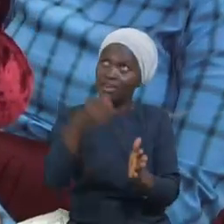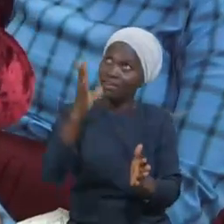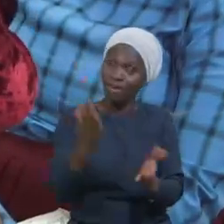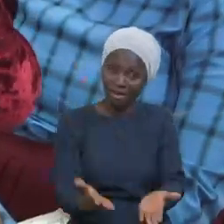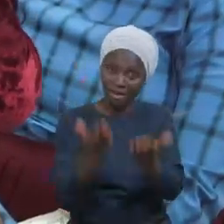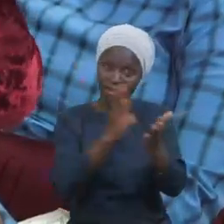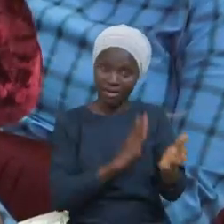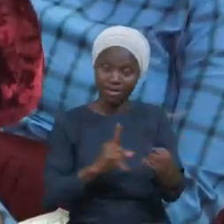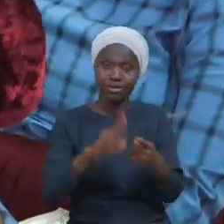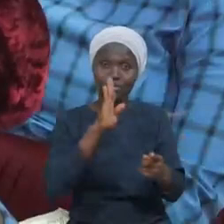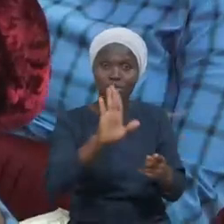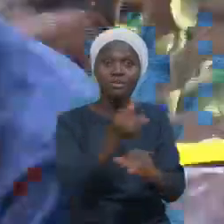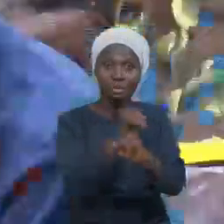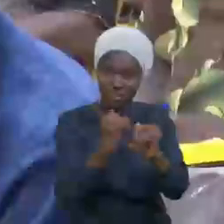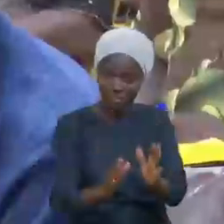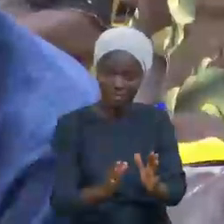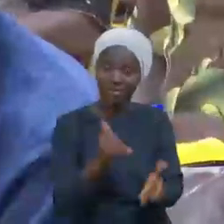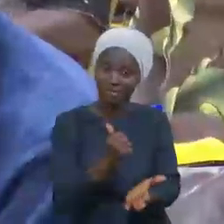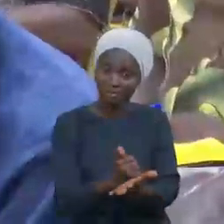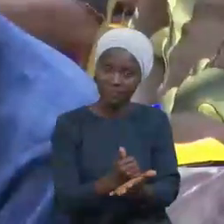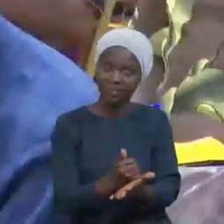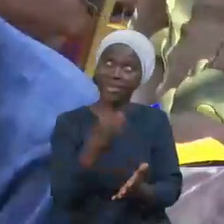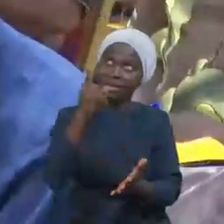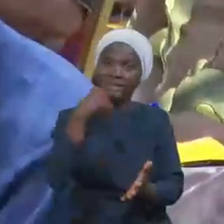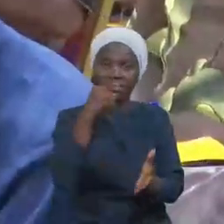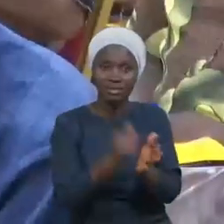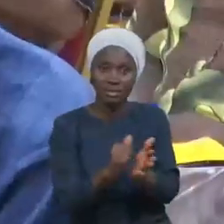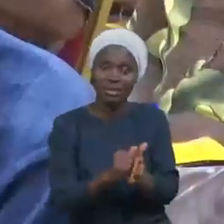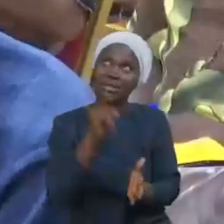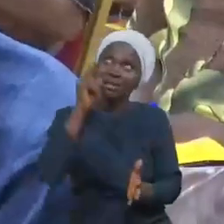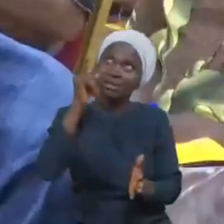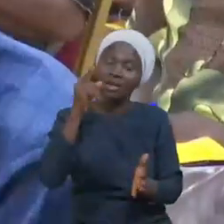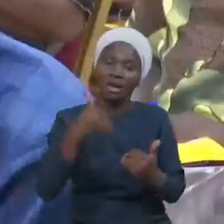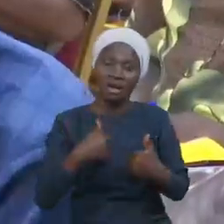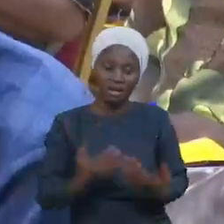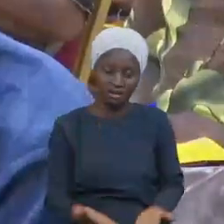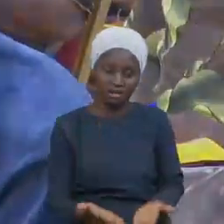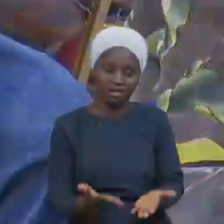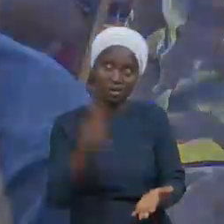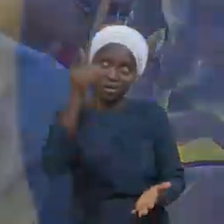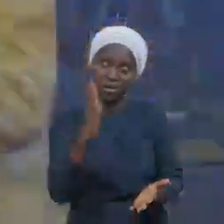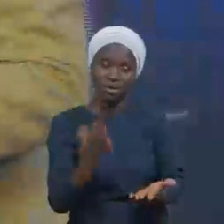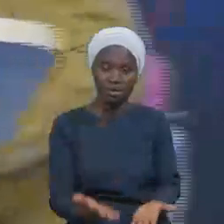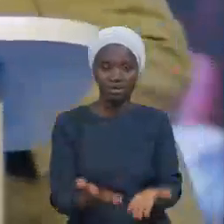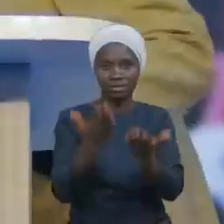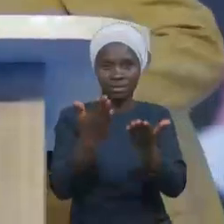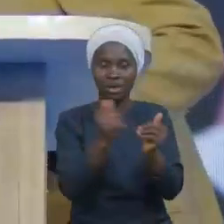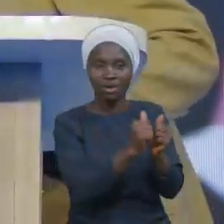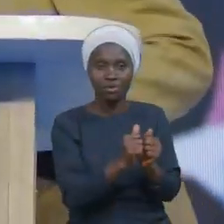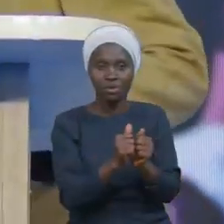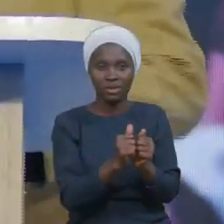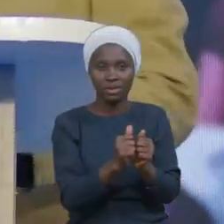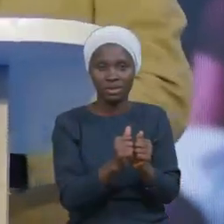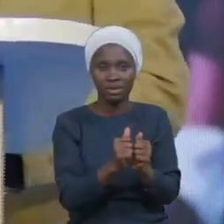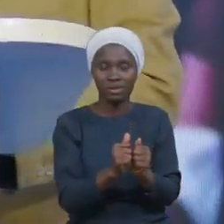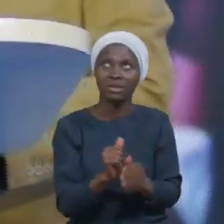exalted Christ to be your Savior. It says him as God exalted with his